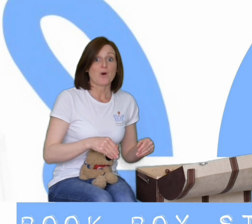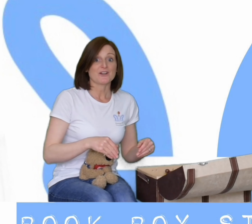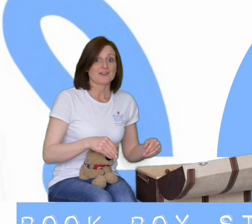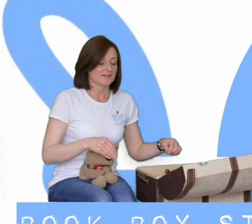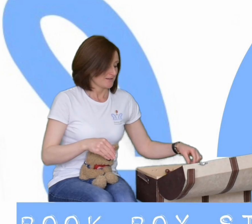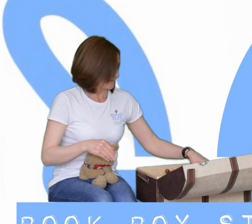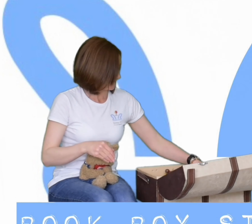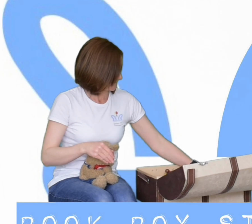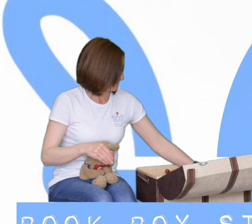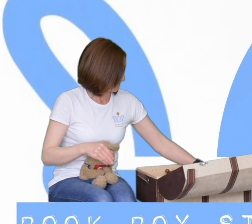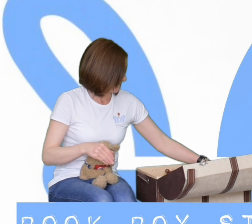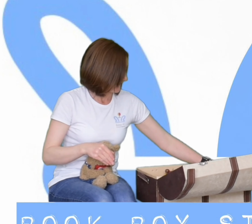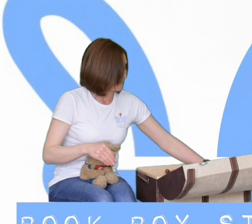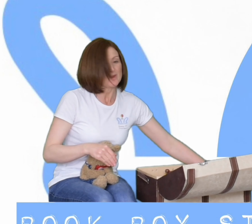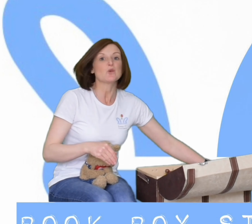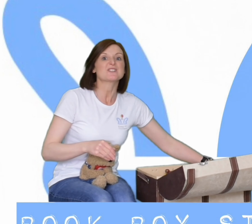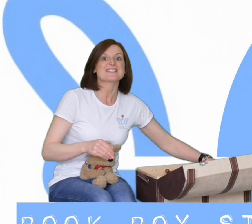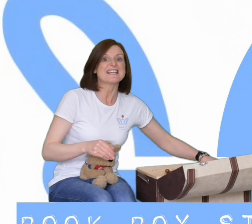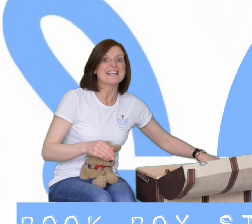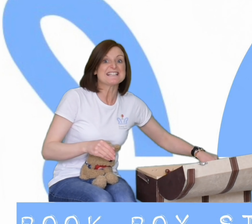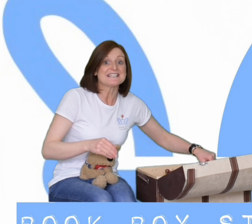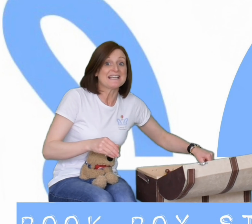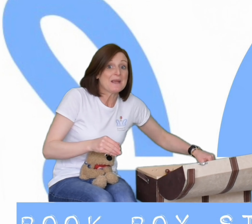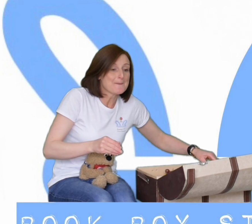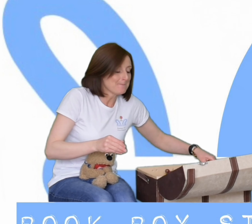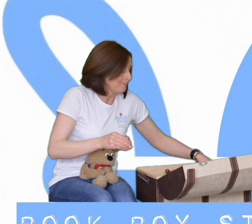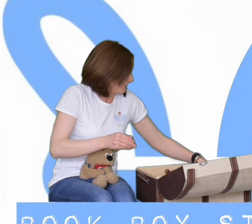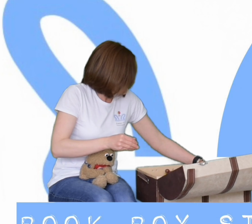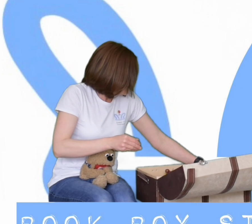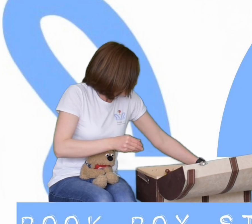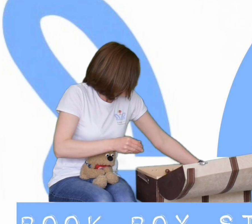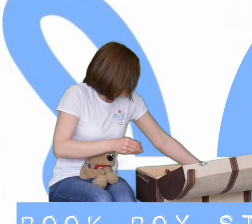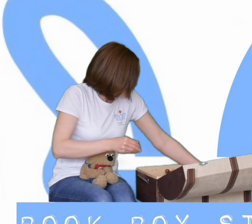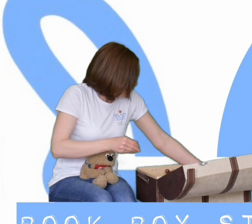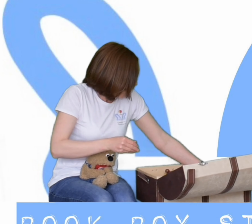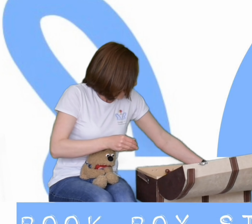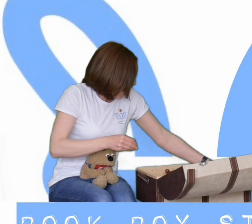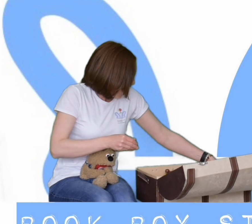This one looks tasty.